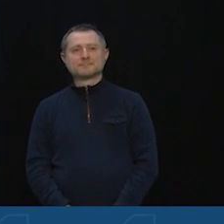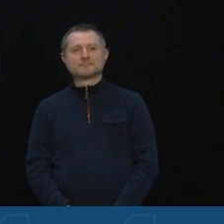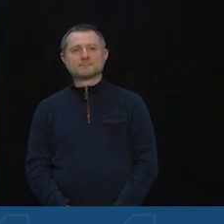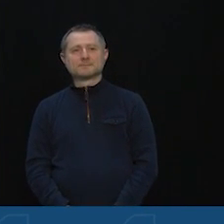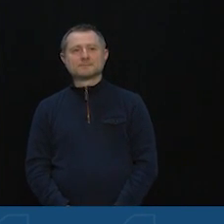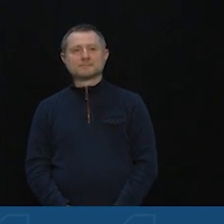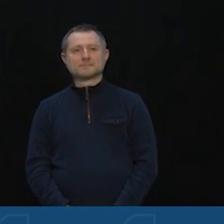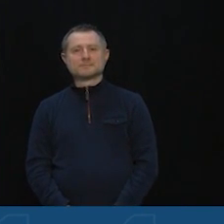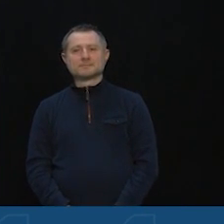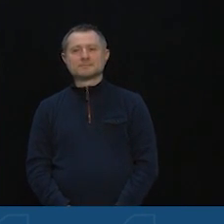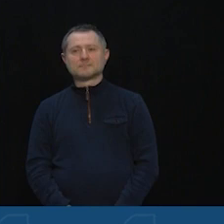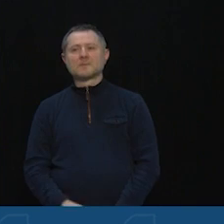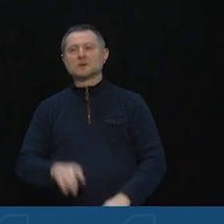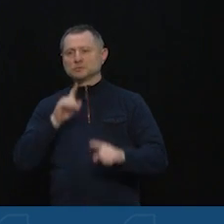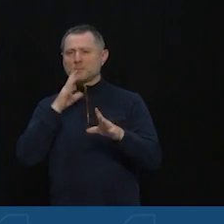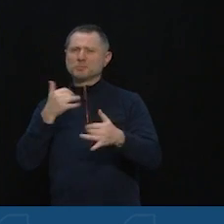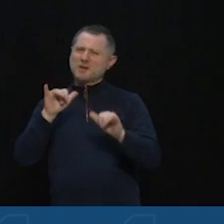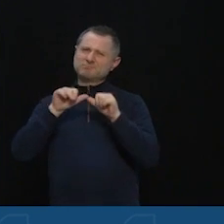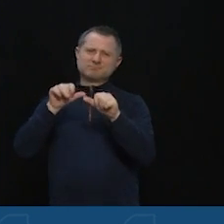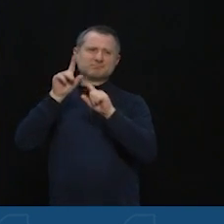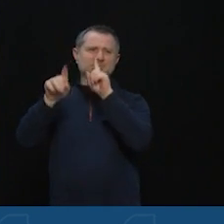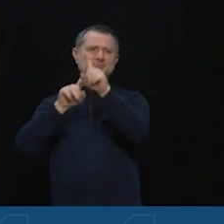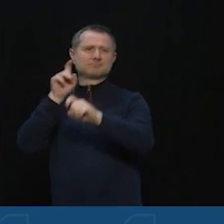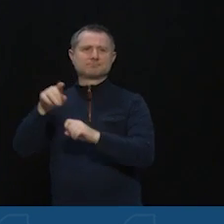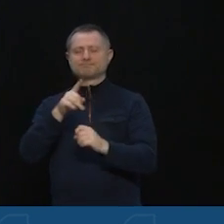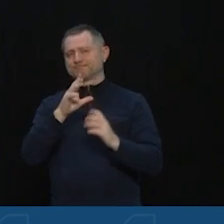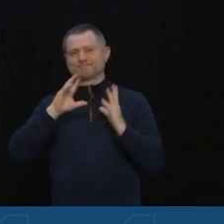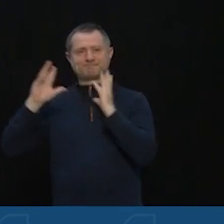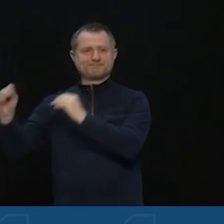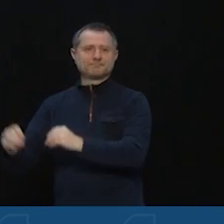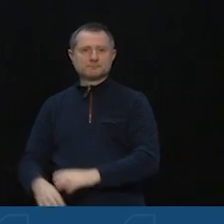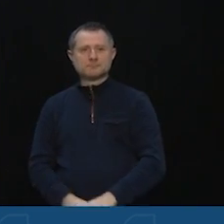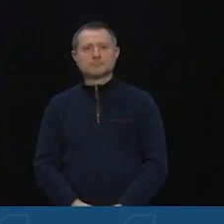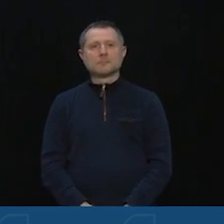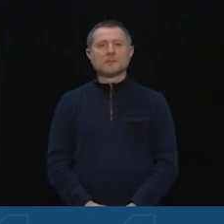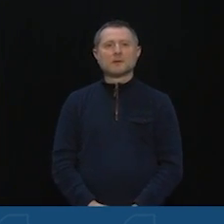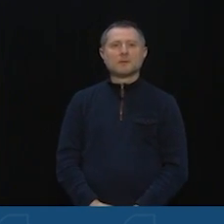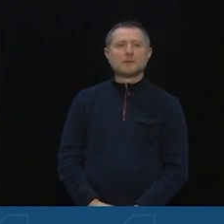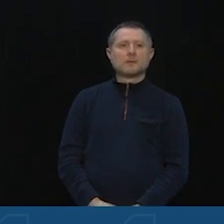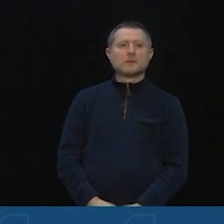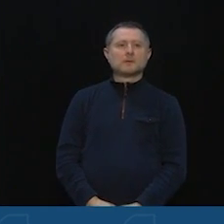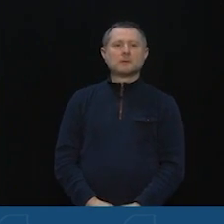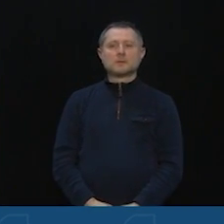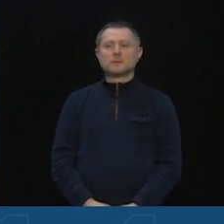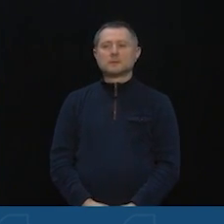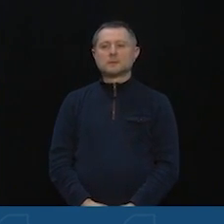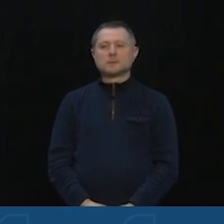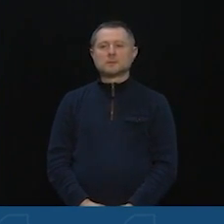Thanks, guys. I like answering questions. You're great at it. Thanks, everybody.